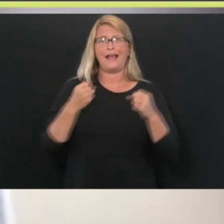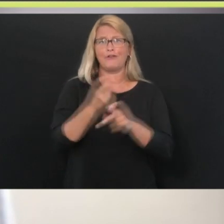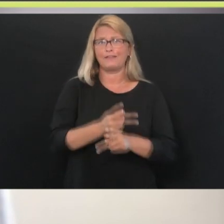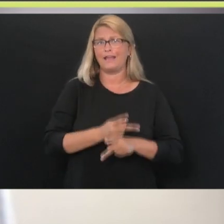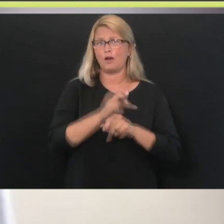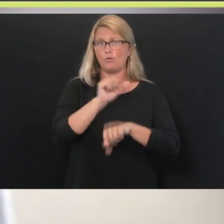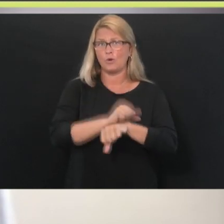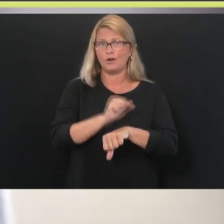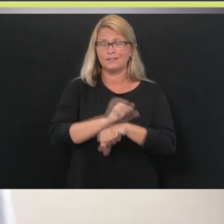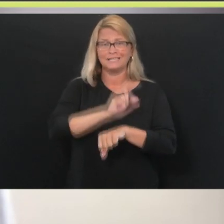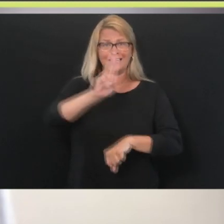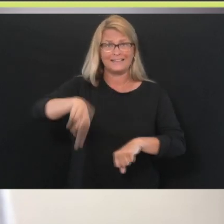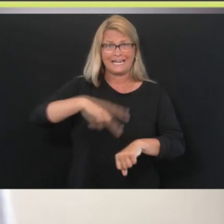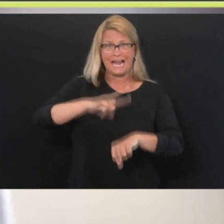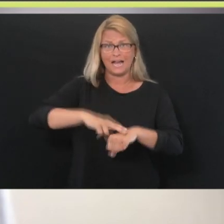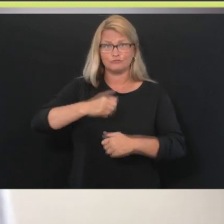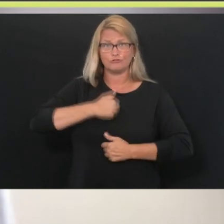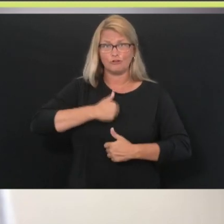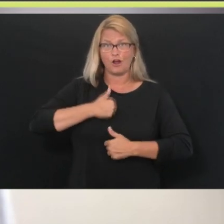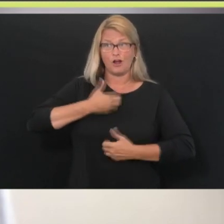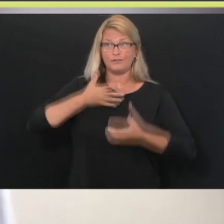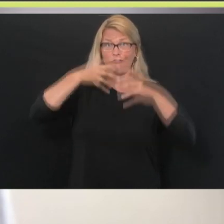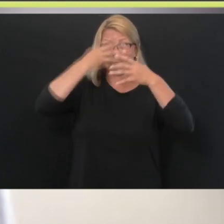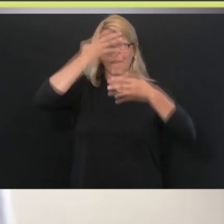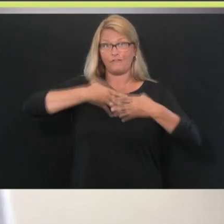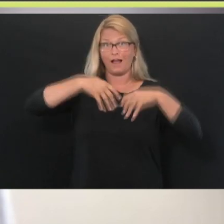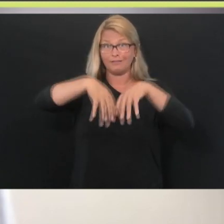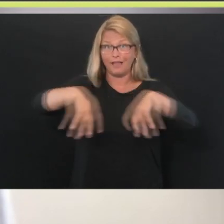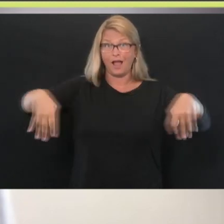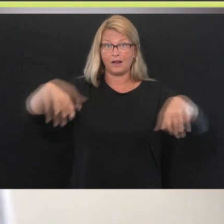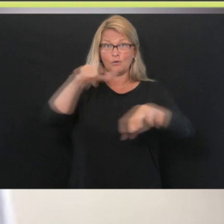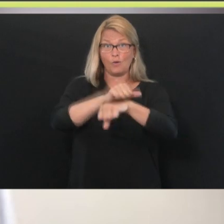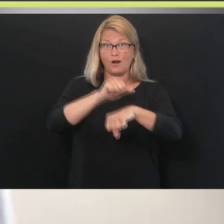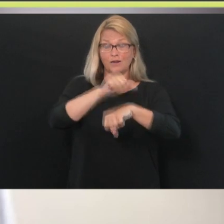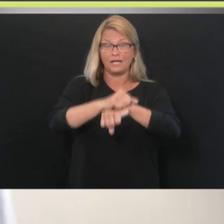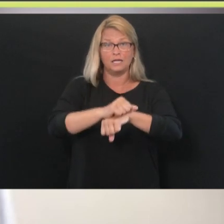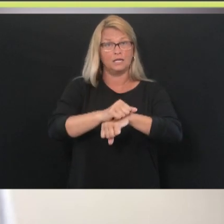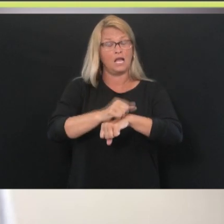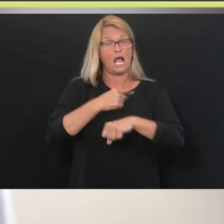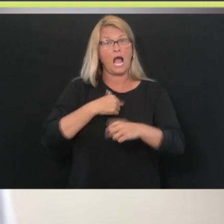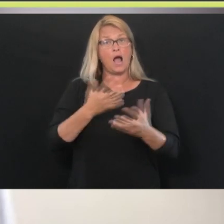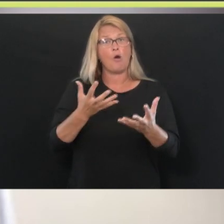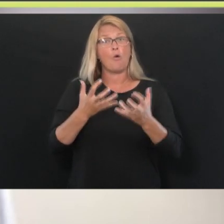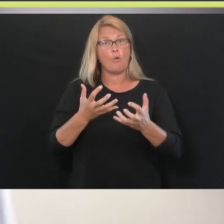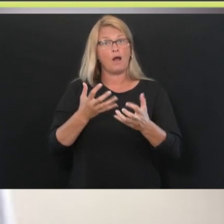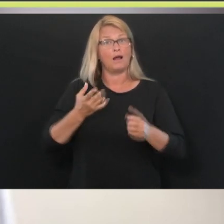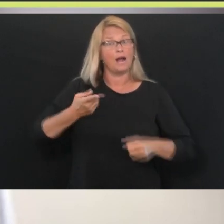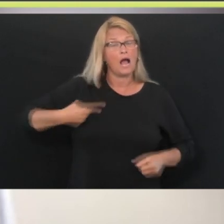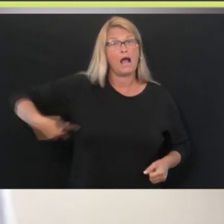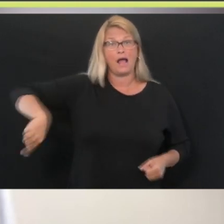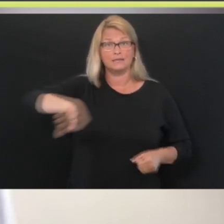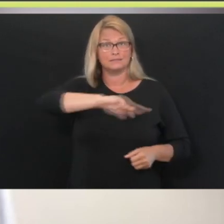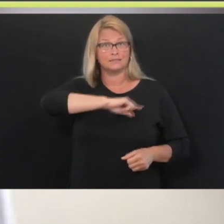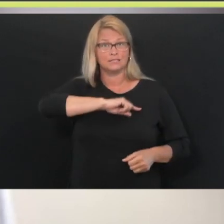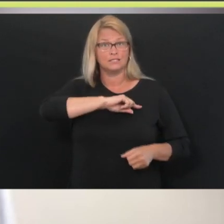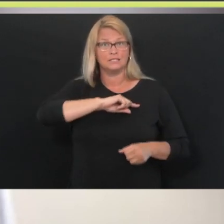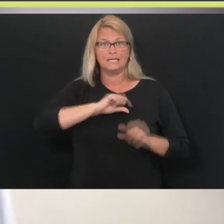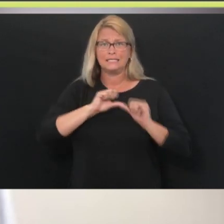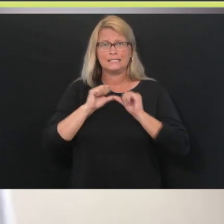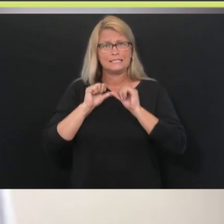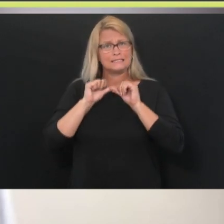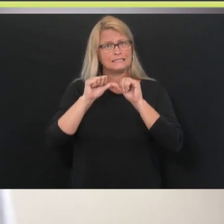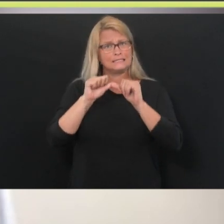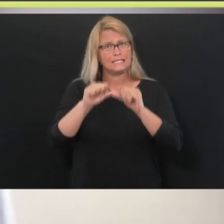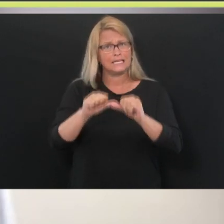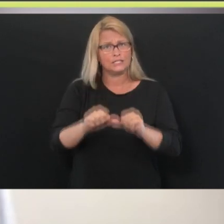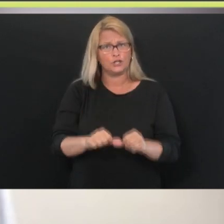those National Guardsmen on the front line of this effort, I would ask that all of us continue to double down